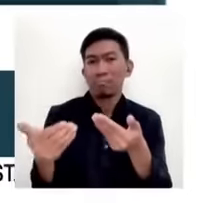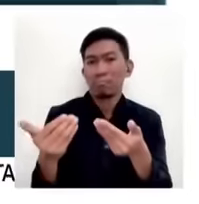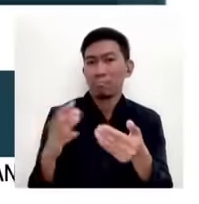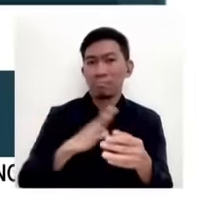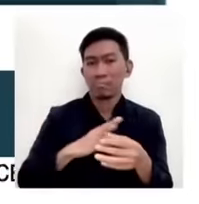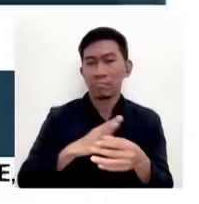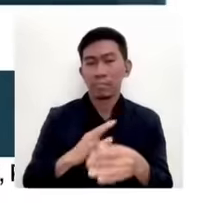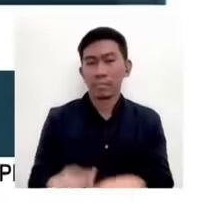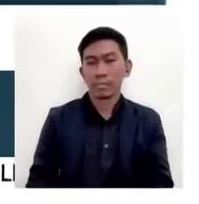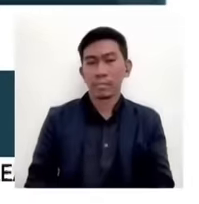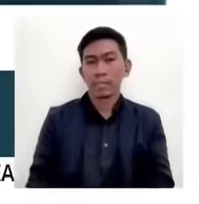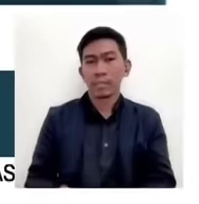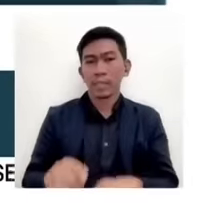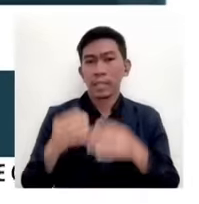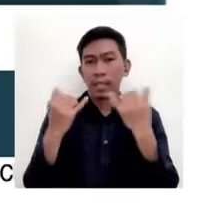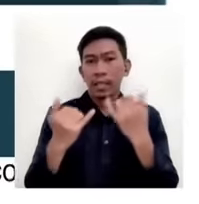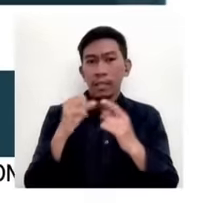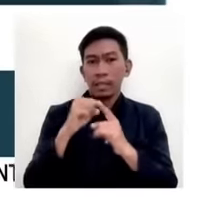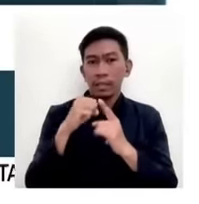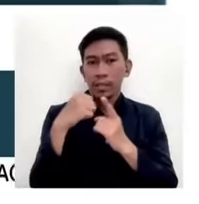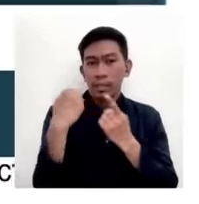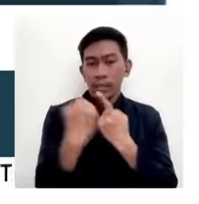the situation